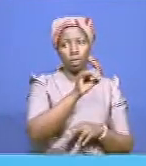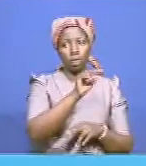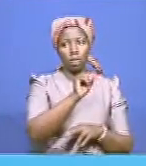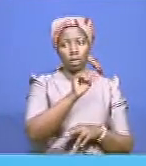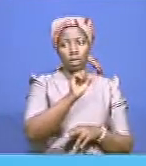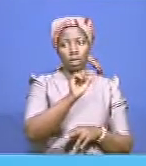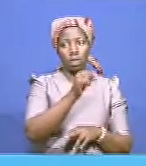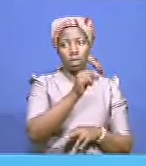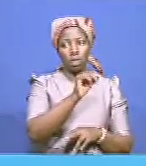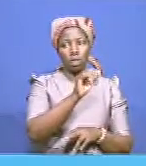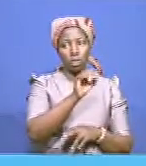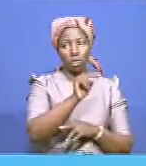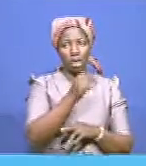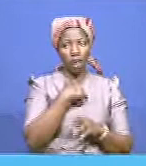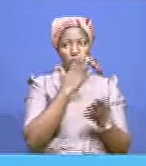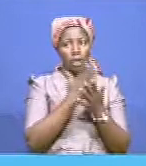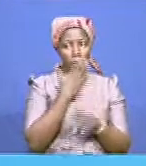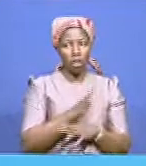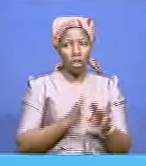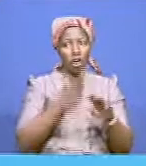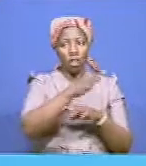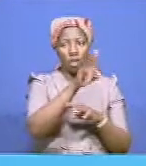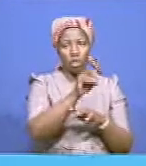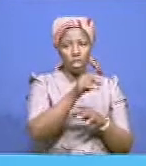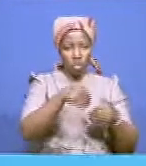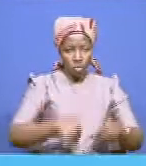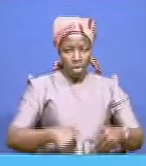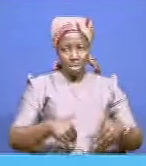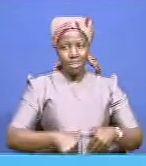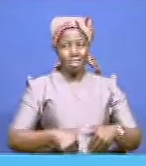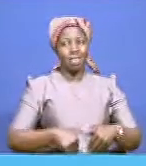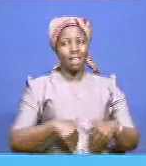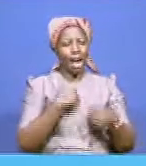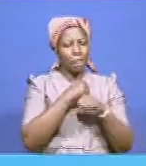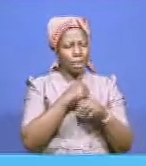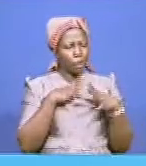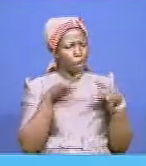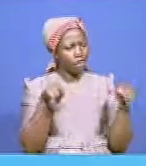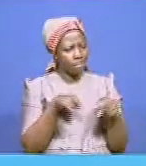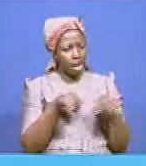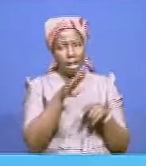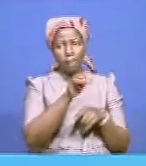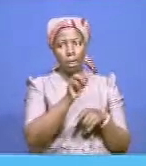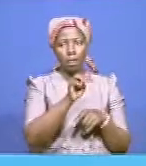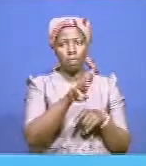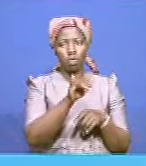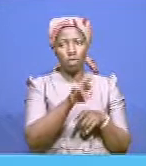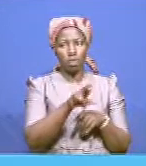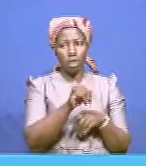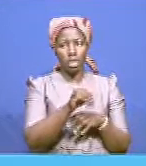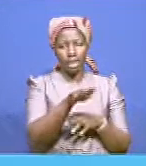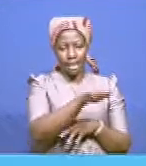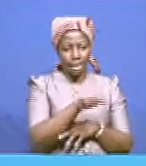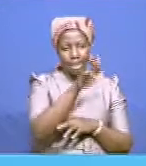has indeed confirmed that over 20 youths are terrorizing residents of Bamburi area, Kisauni